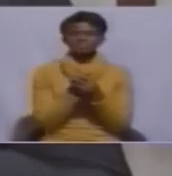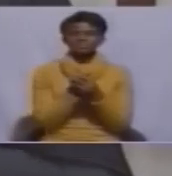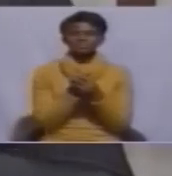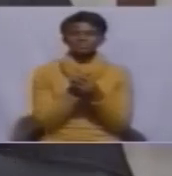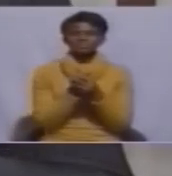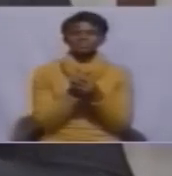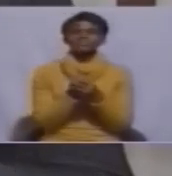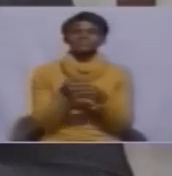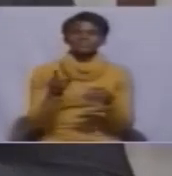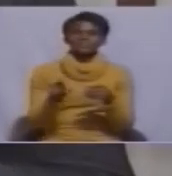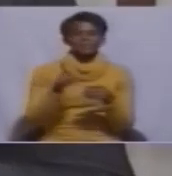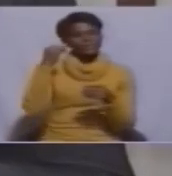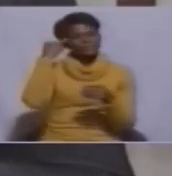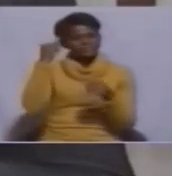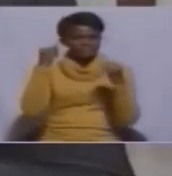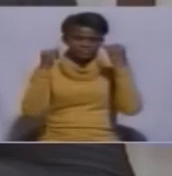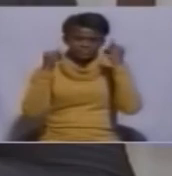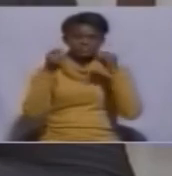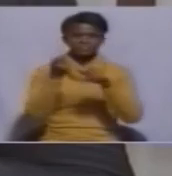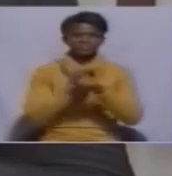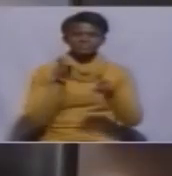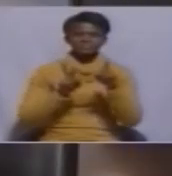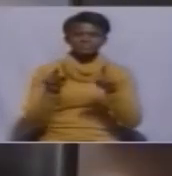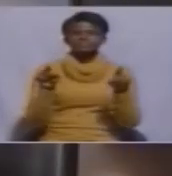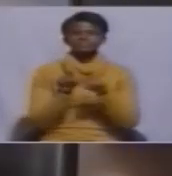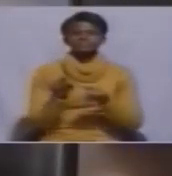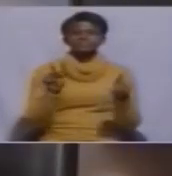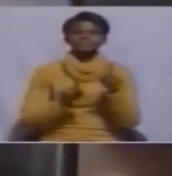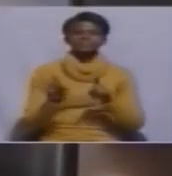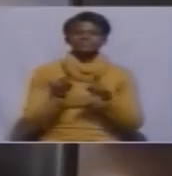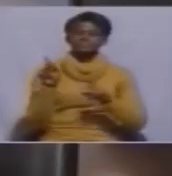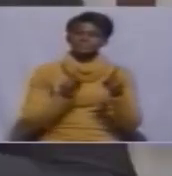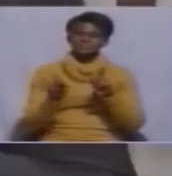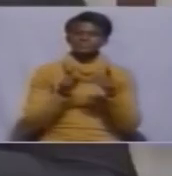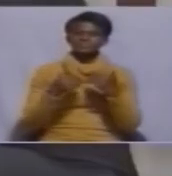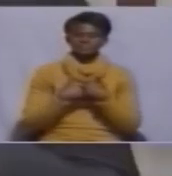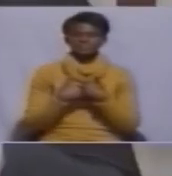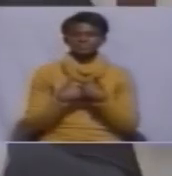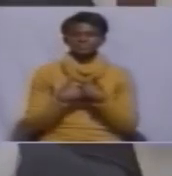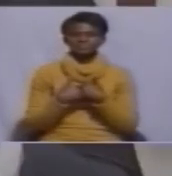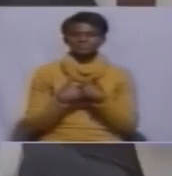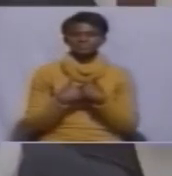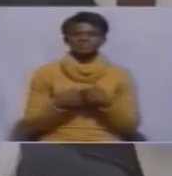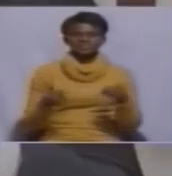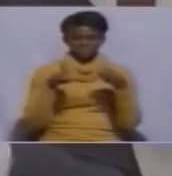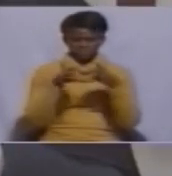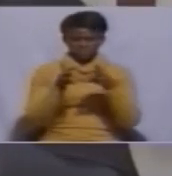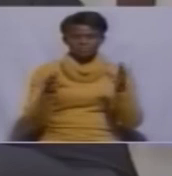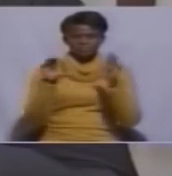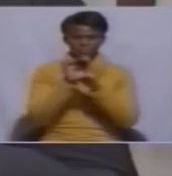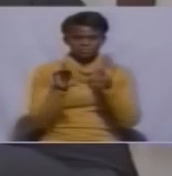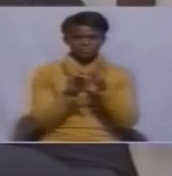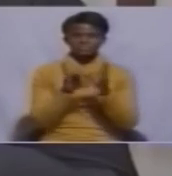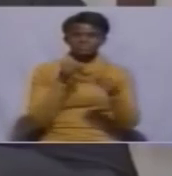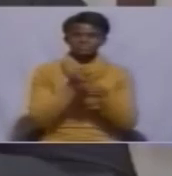we needed to get a view from the people. The people have to... That's why I'm saying that the way this amendment was